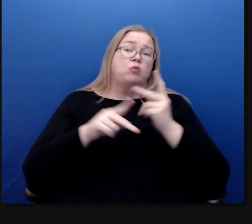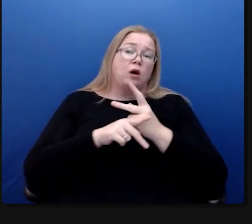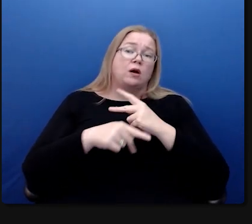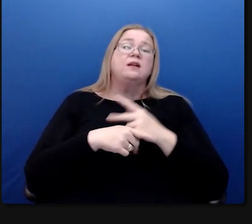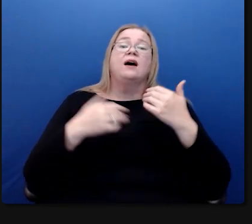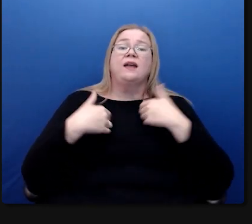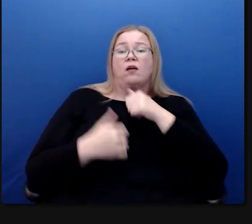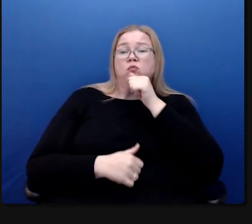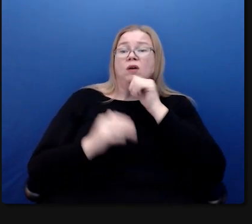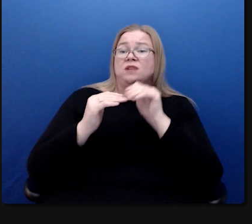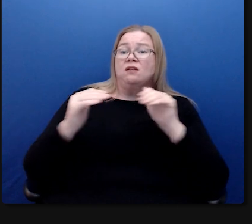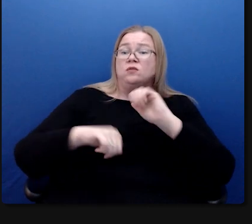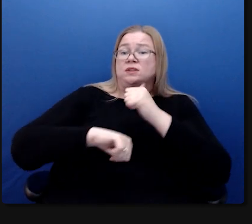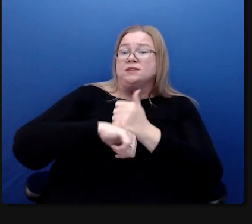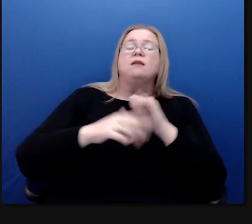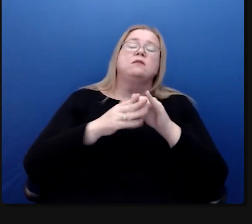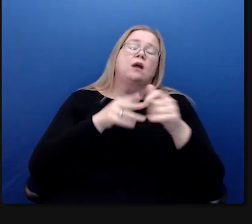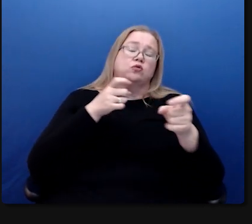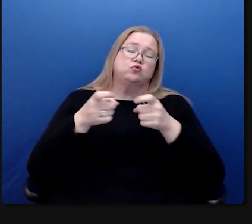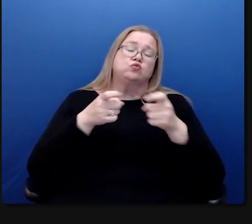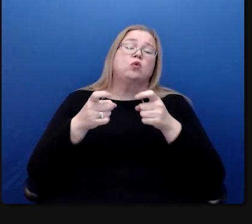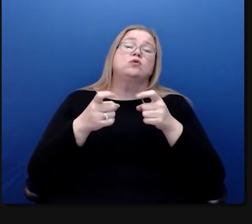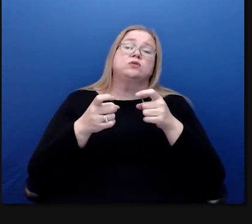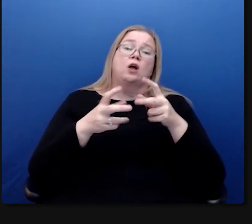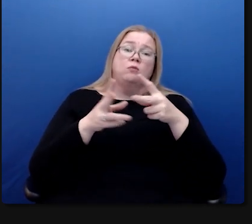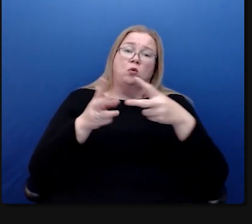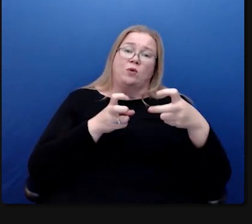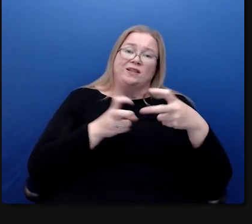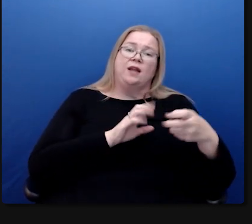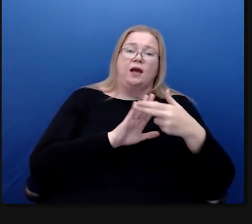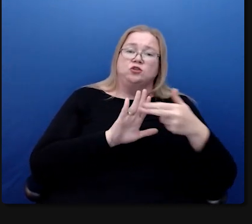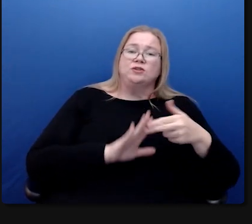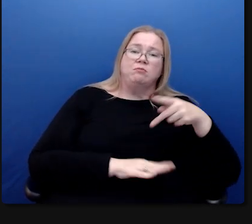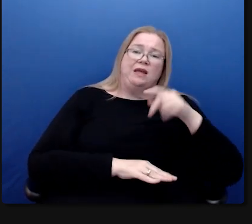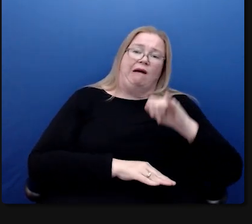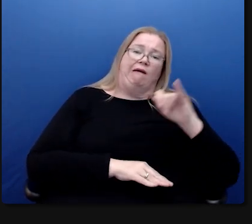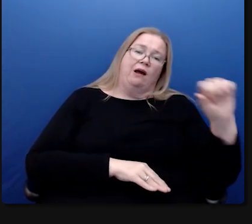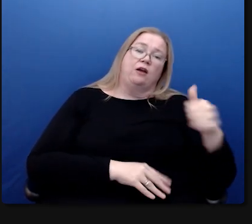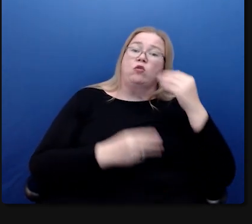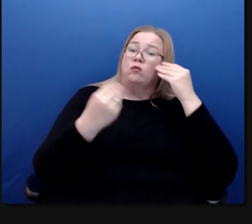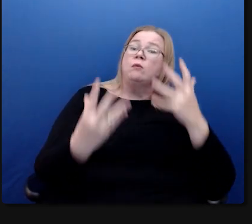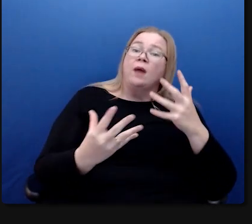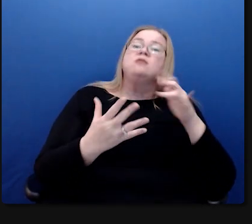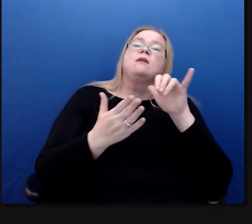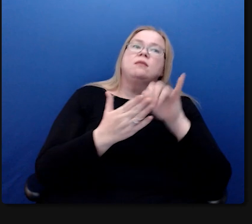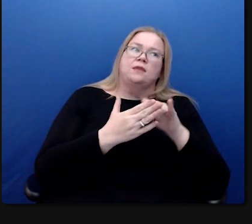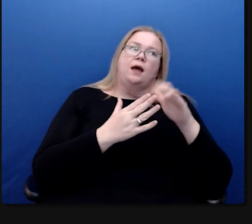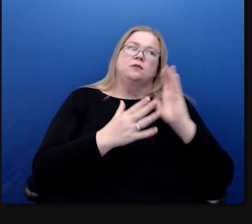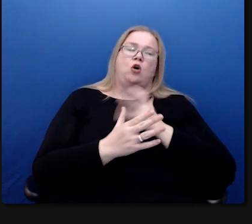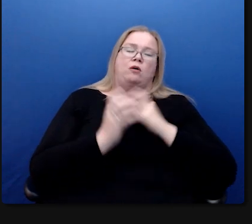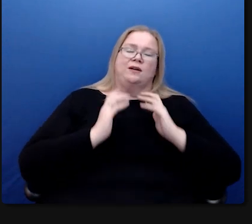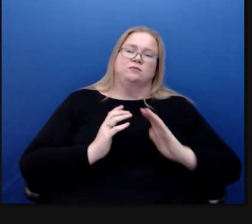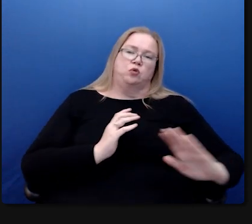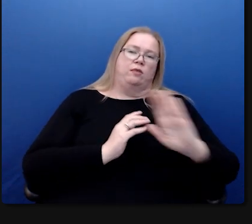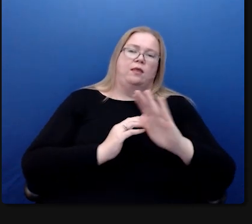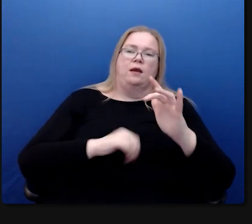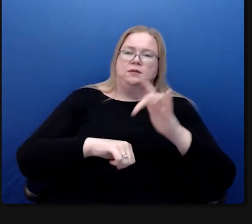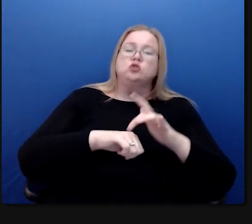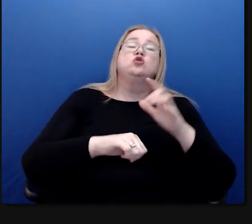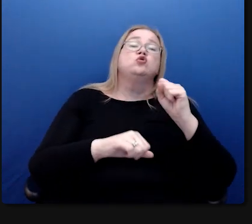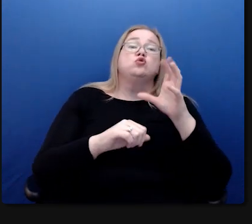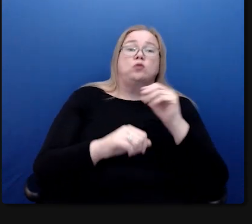we're typically sitting under 200 milliseconds, well within the range for real-time chat. And we do this reliably. Our base SLA